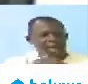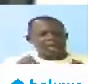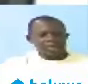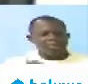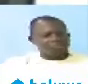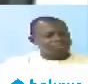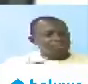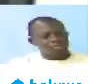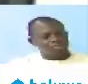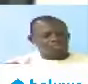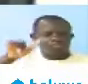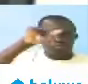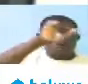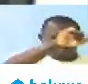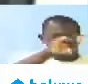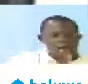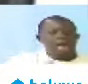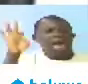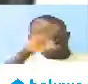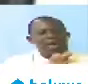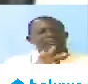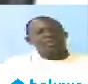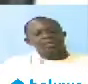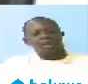were taken to Algeria. Algeria